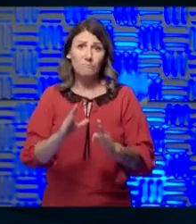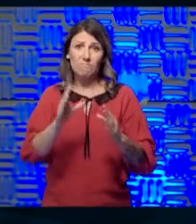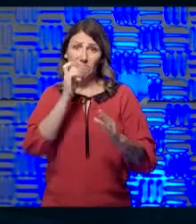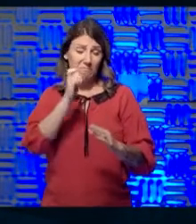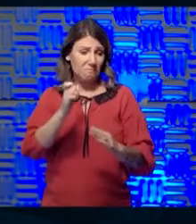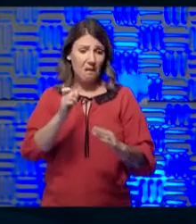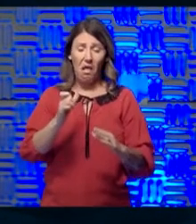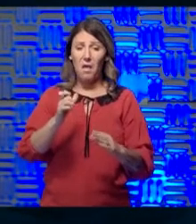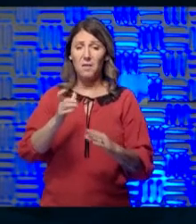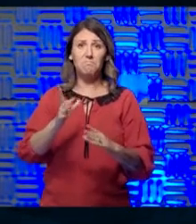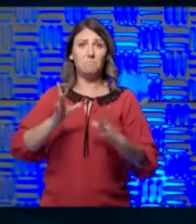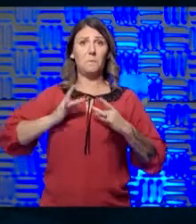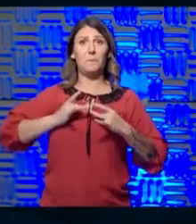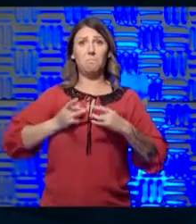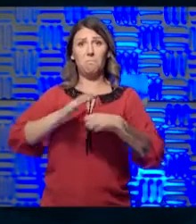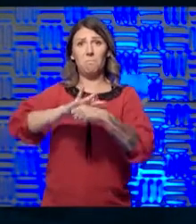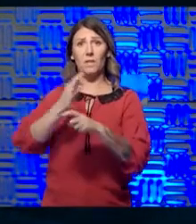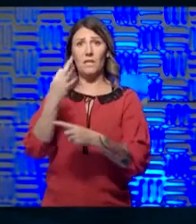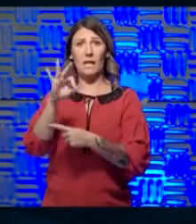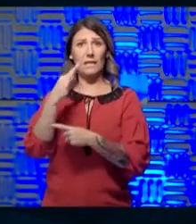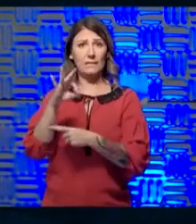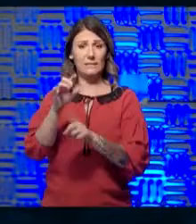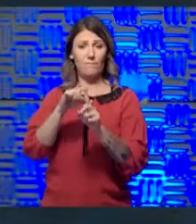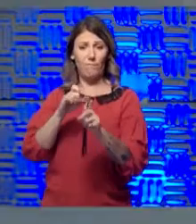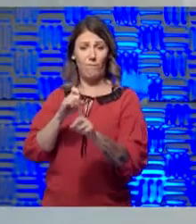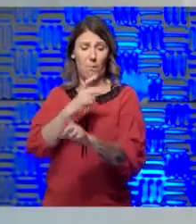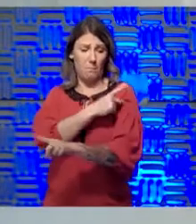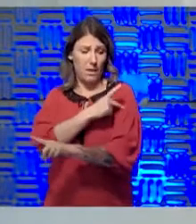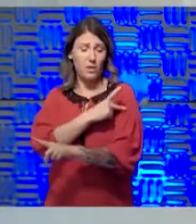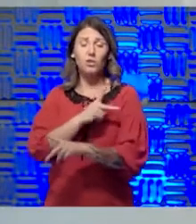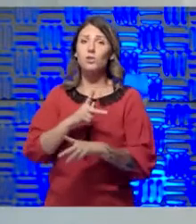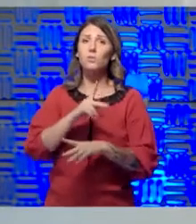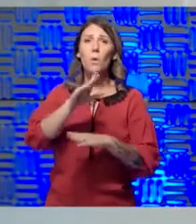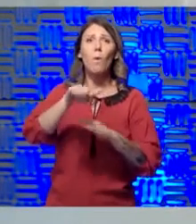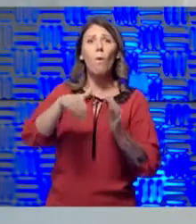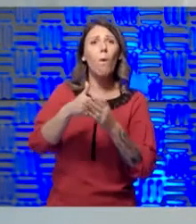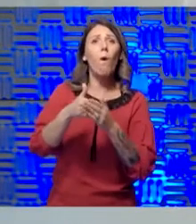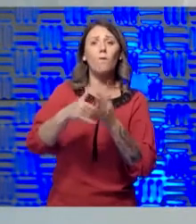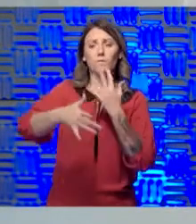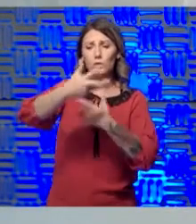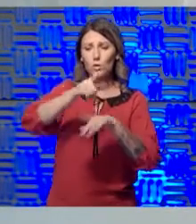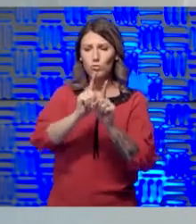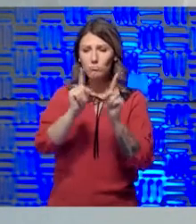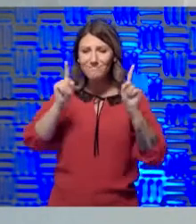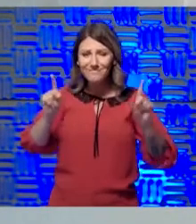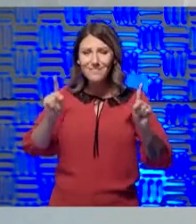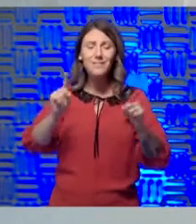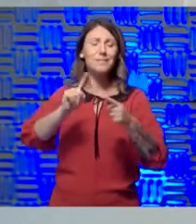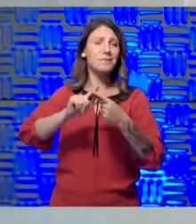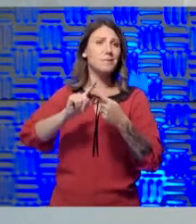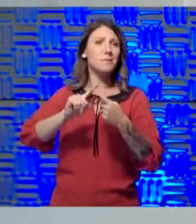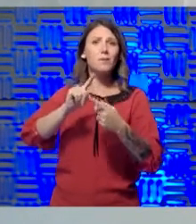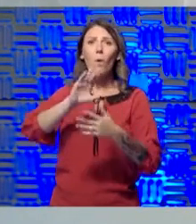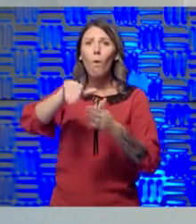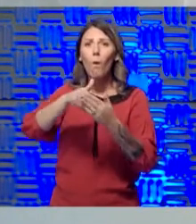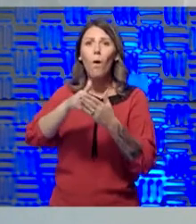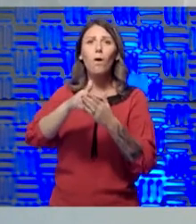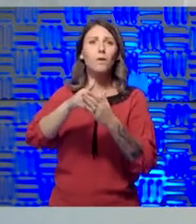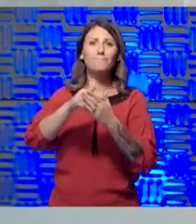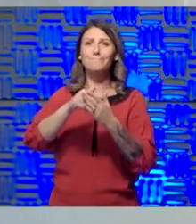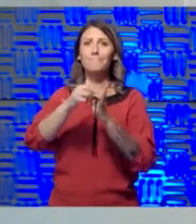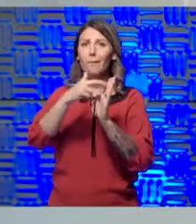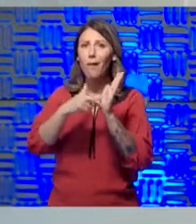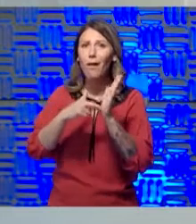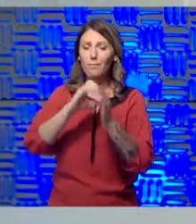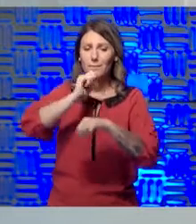the cleaning measures, all the social distancing measures, all the impact that we've been able to employ have been able to keep the patients